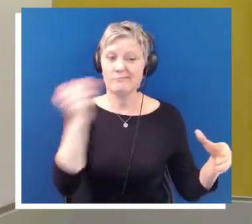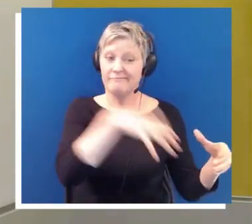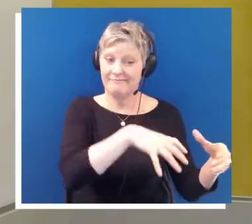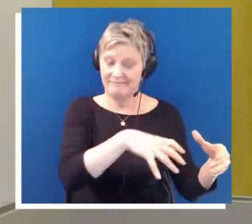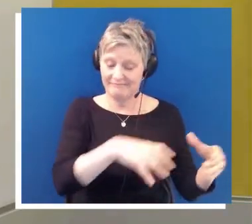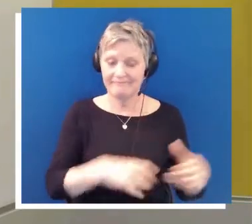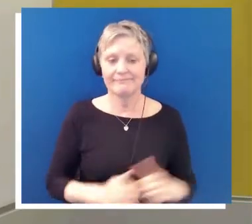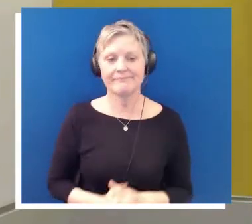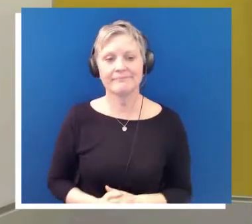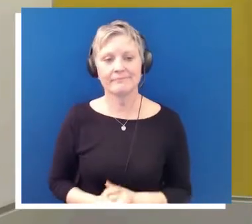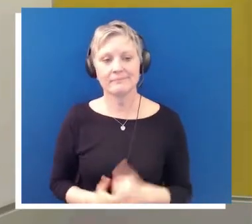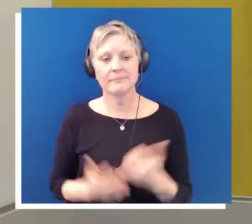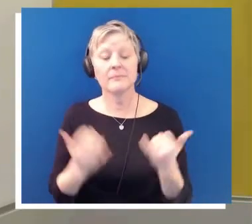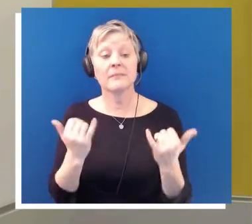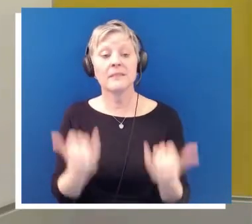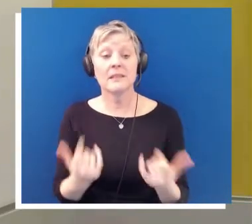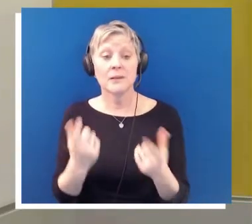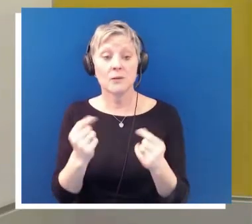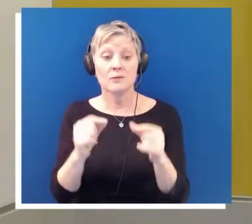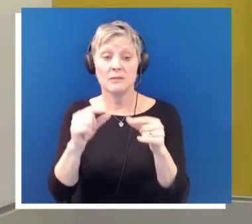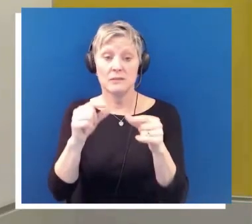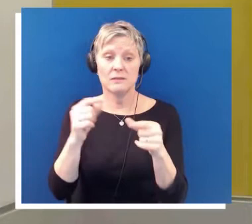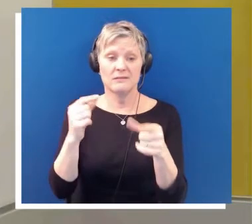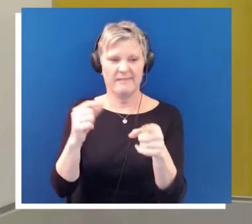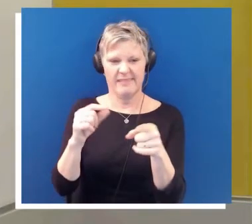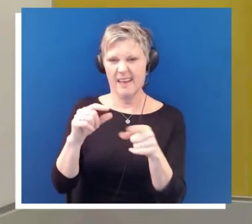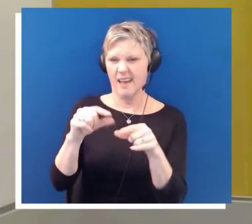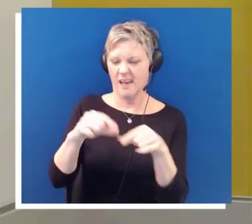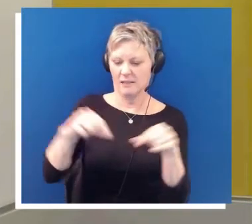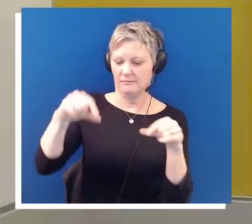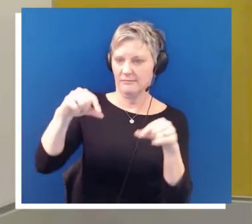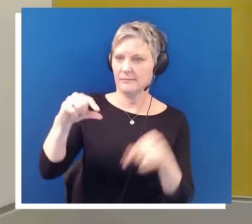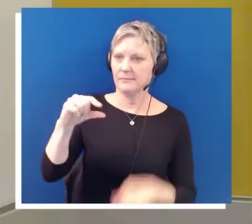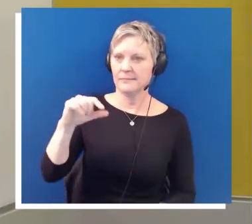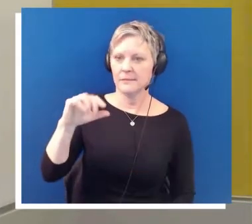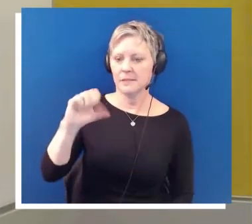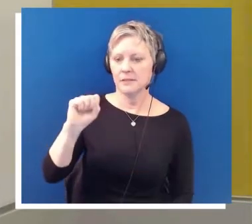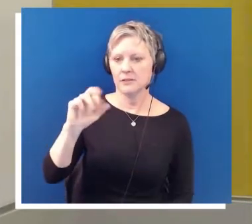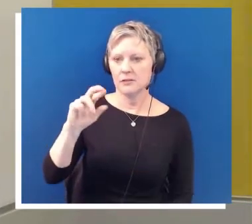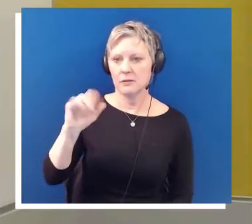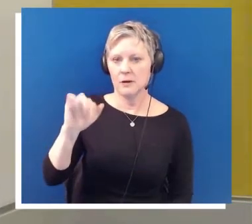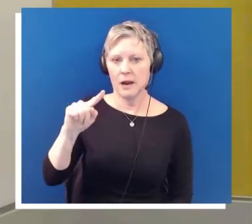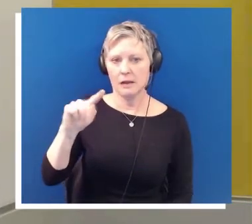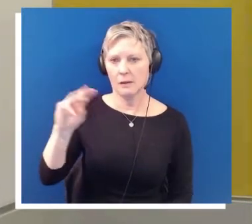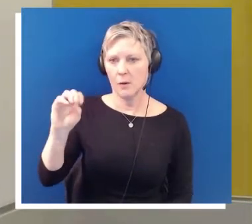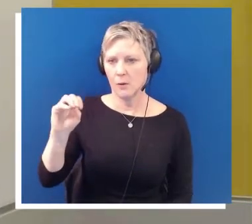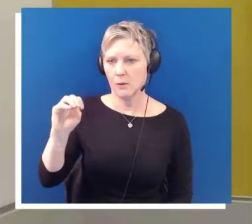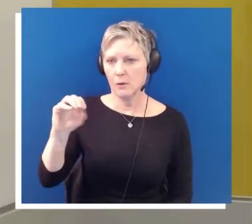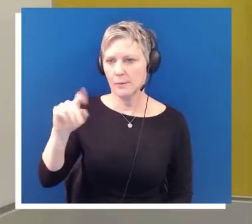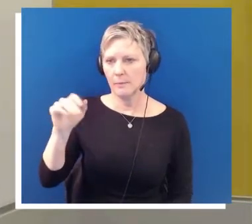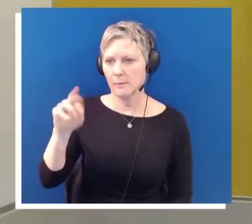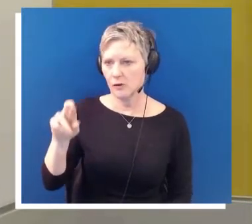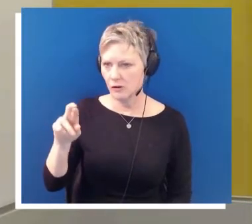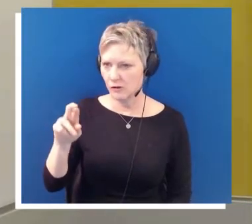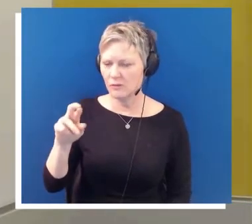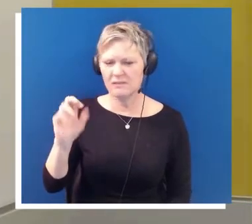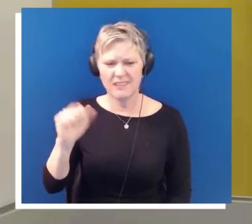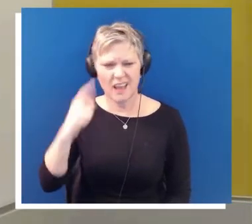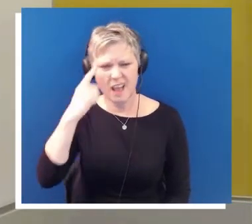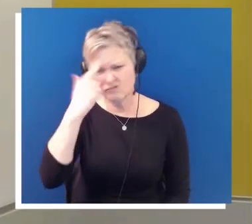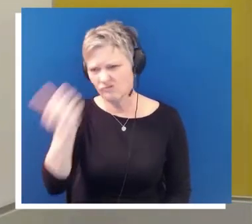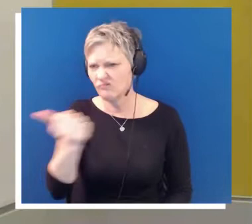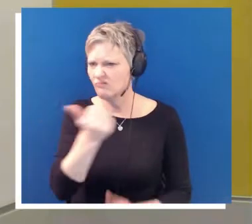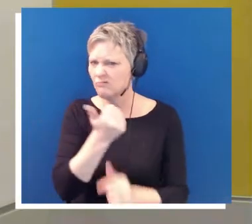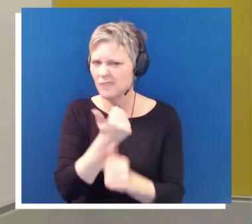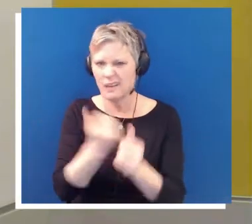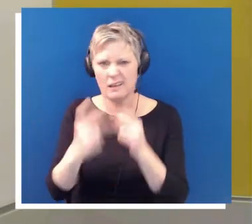And then we're going to add a little bit of heat. This is actually a serrano pepper. If you wanted to use a jalapeno pepper, that's fine. Okay, but what I'm going to do is I'm going to take off